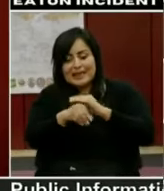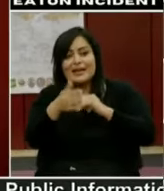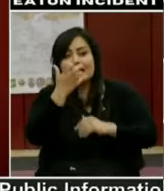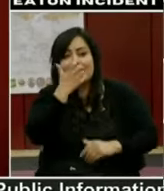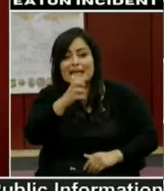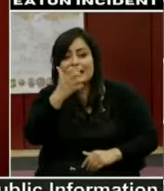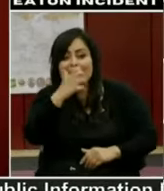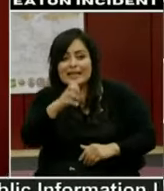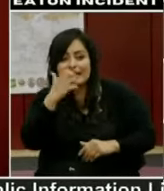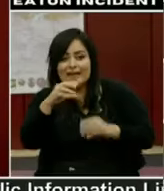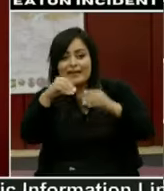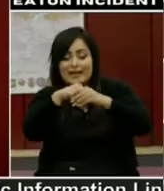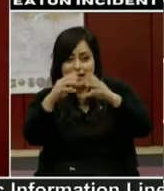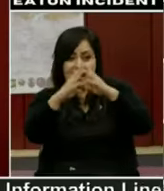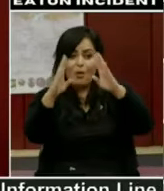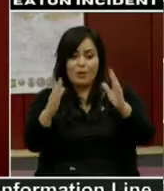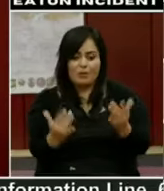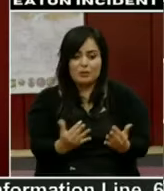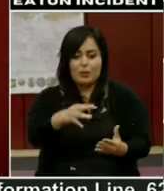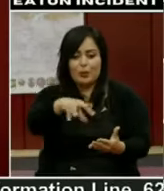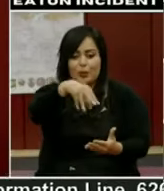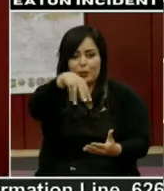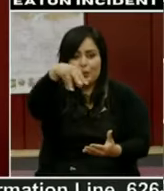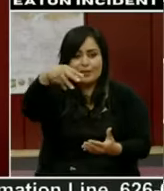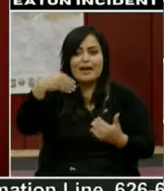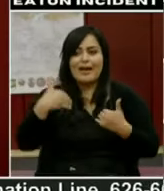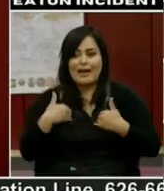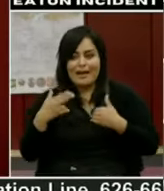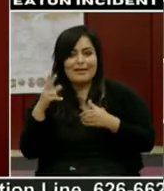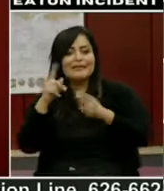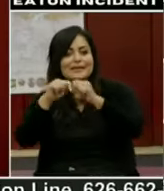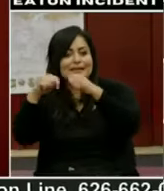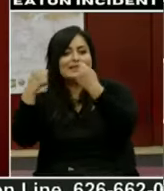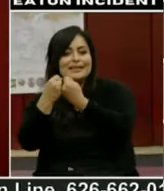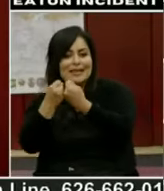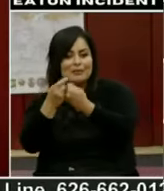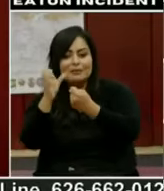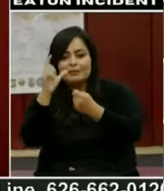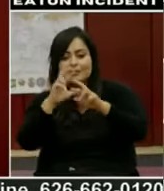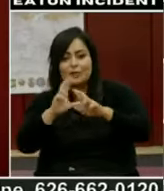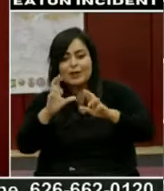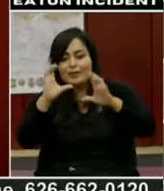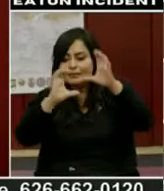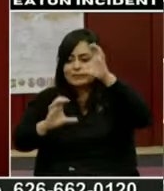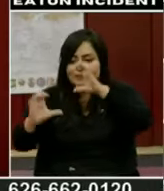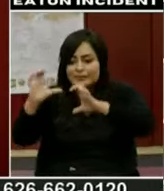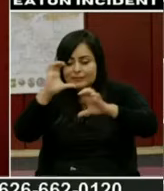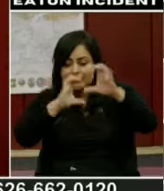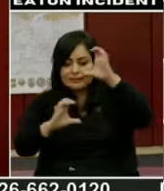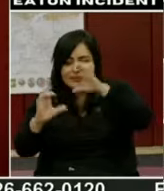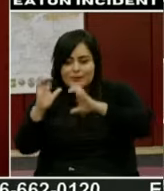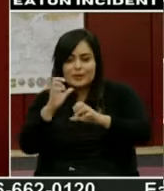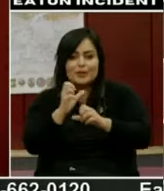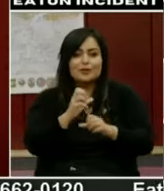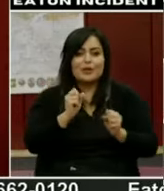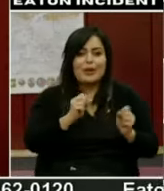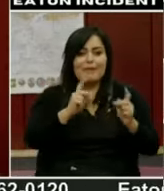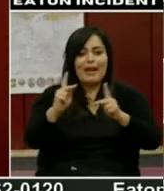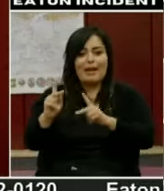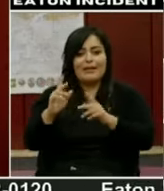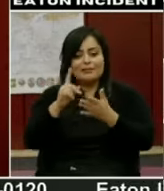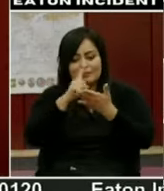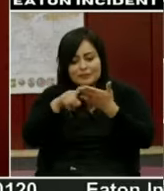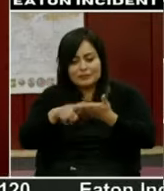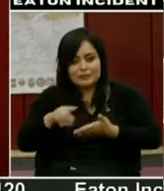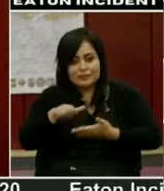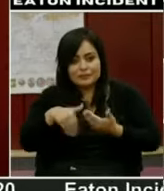have to cool down ahead of these USAR teams that are out there doing these searches and to get that completed. We